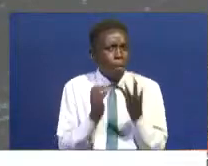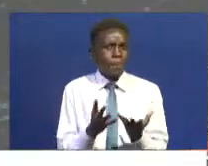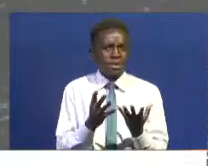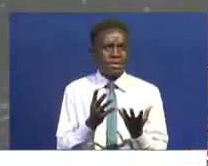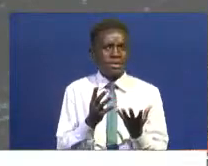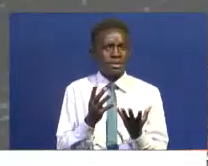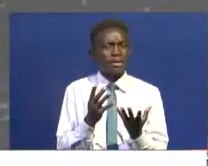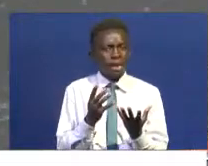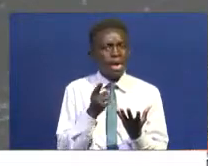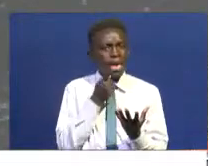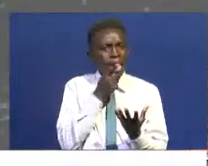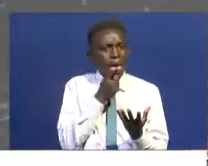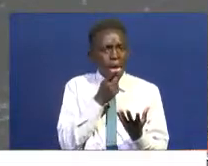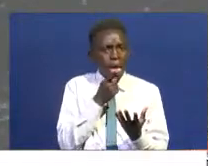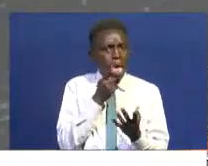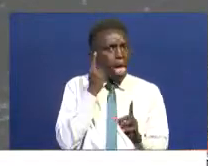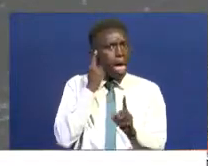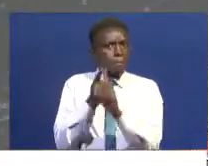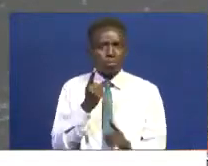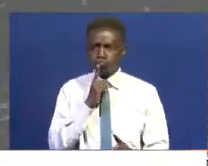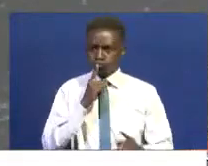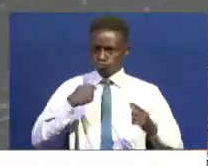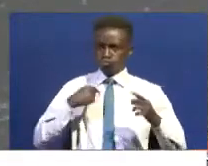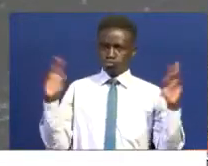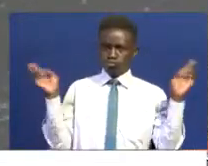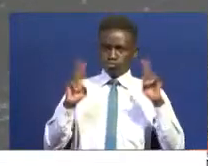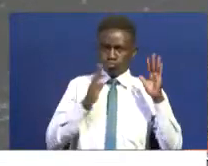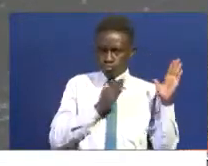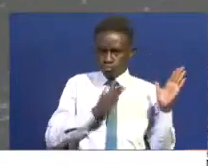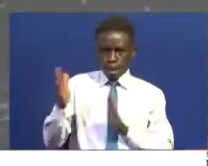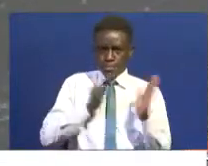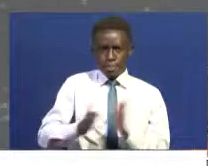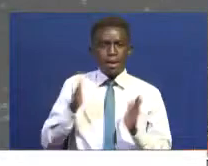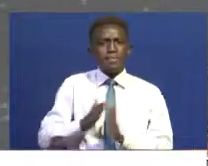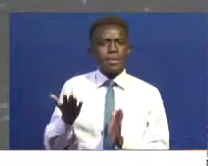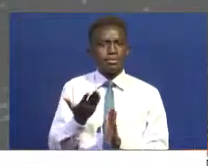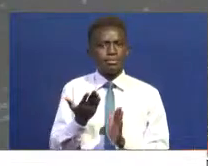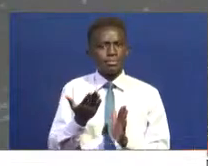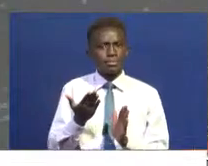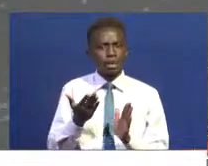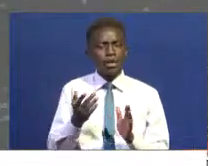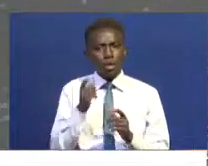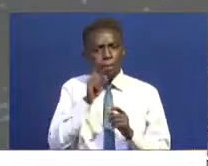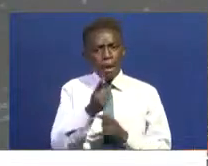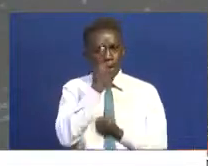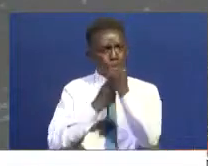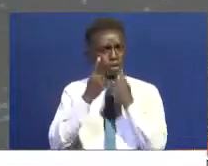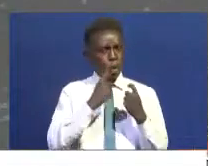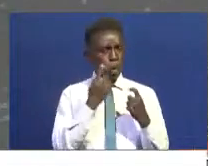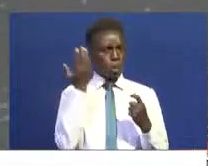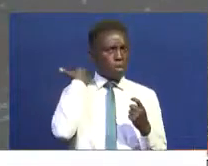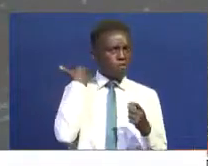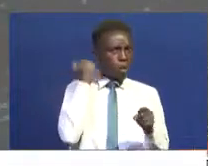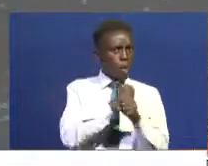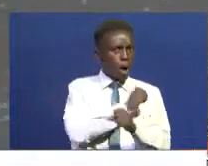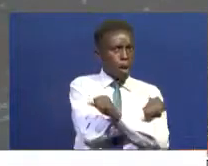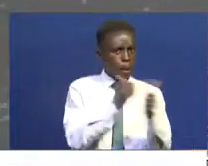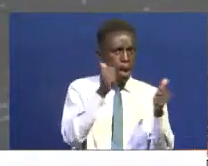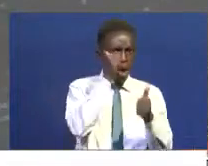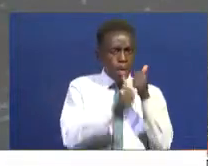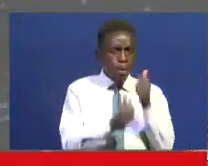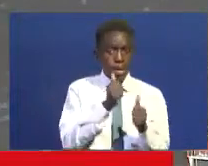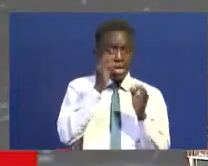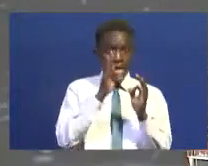us, to prepare ourselves to ask questions around what has not worked. If you committed to be giving